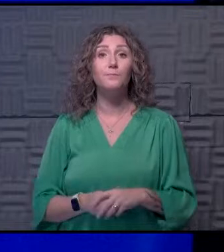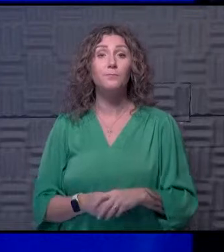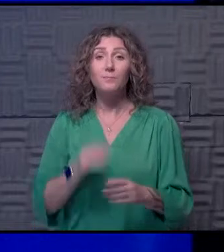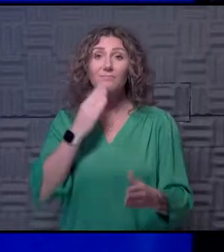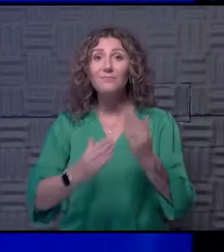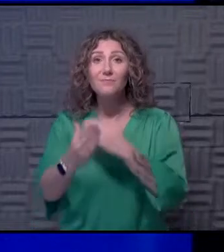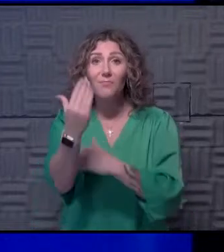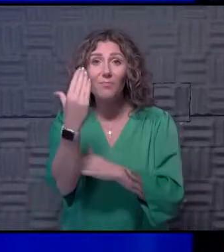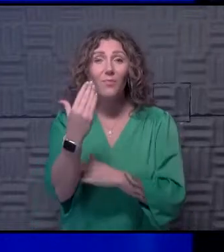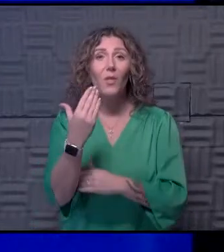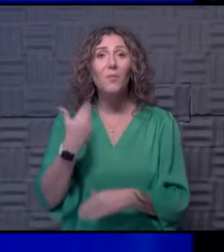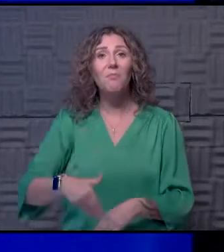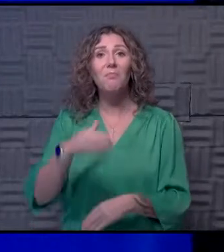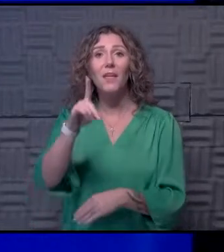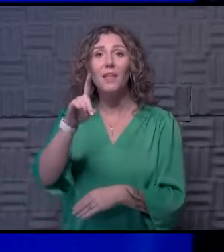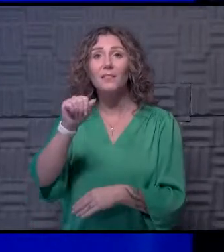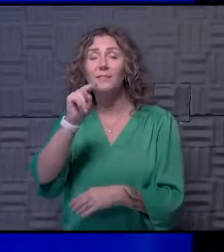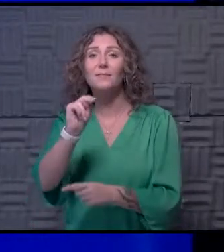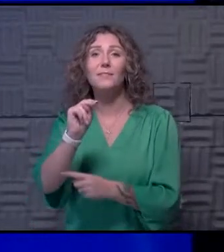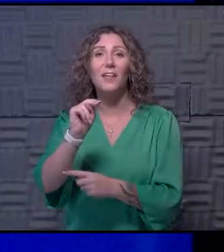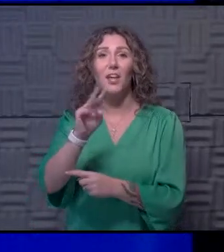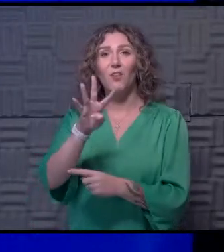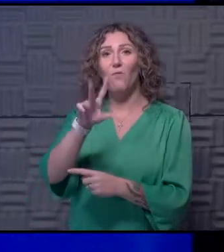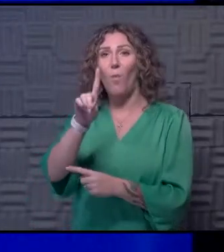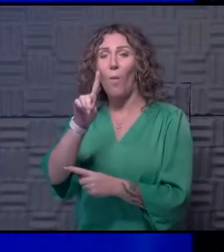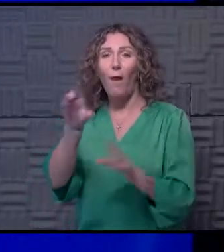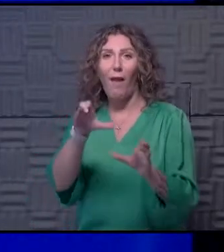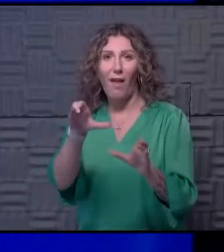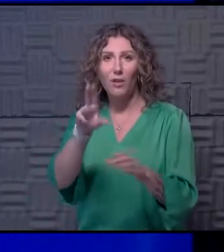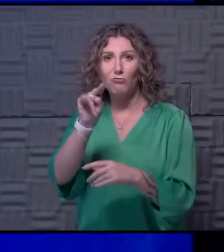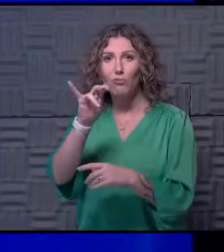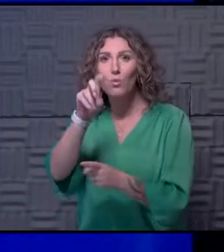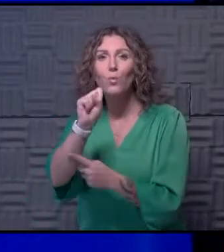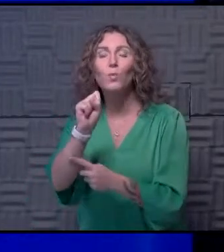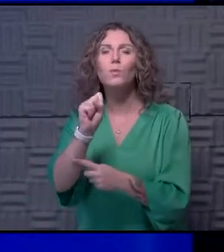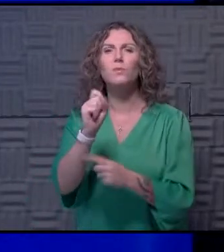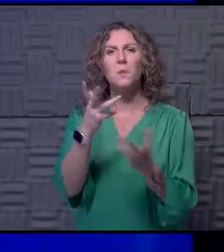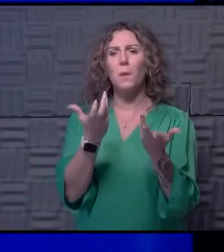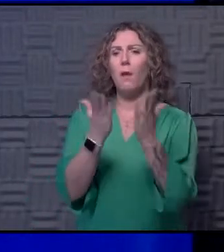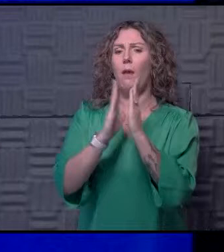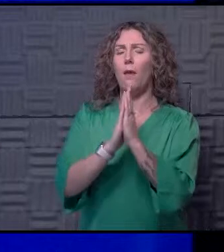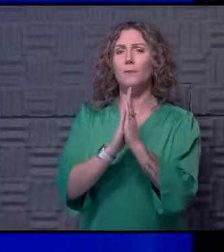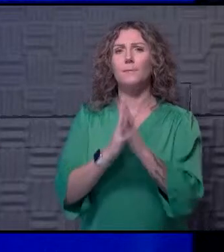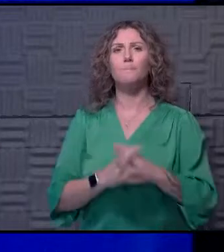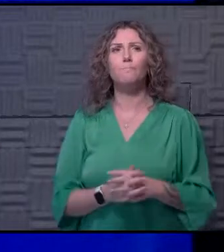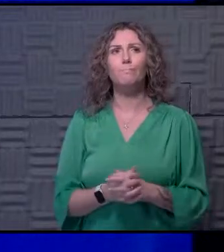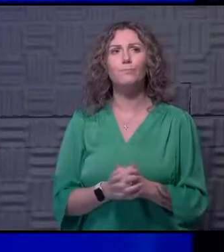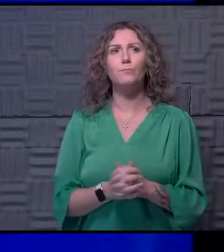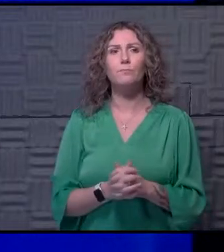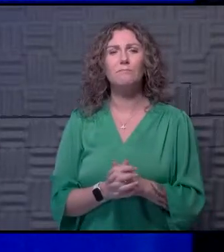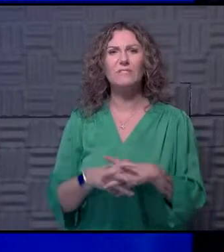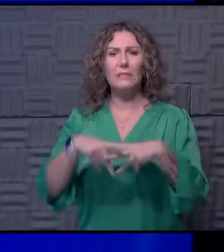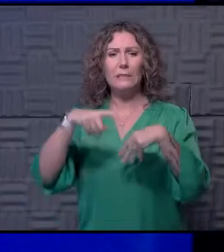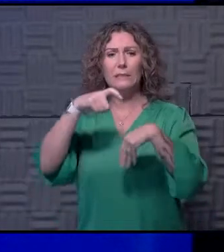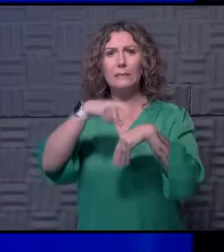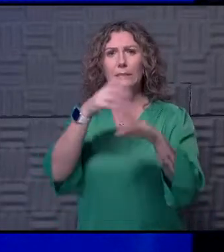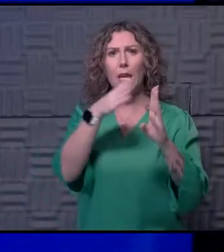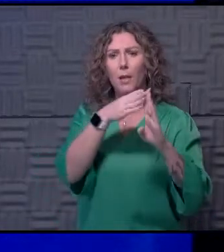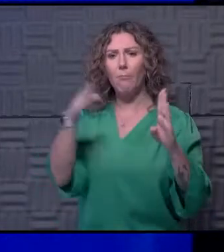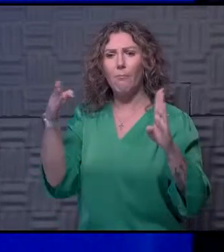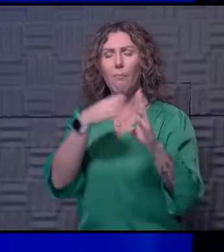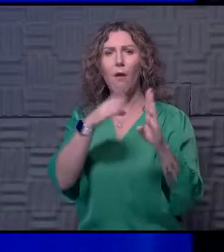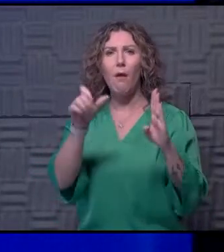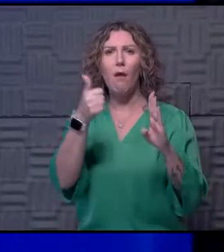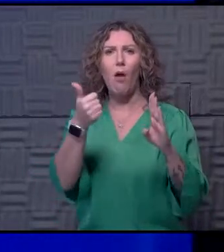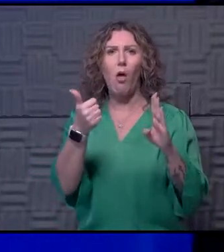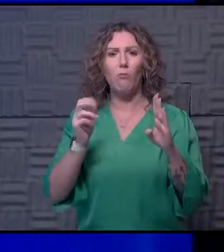Good morning. This is Dan Cohen at 41 Action News. I wanted to ask about the timeline for other members